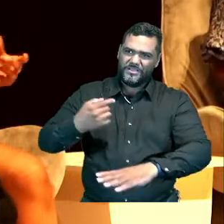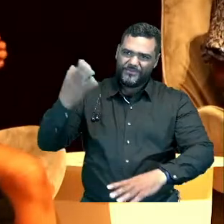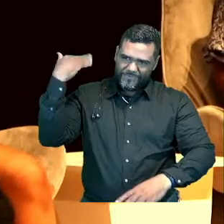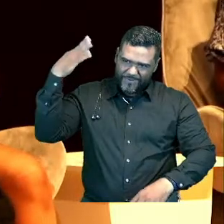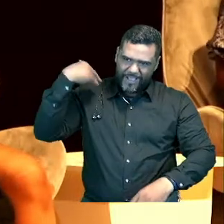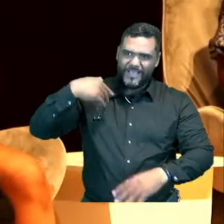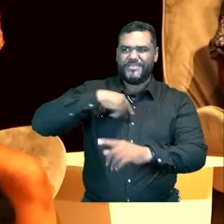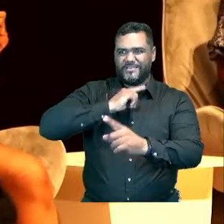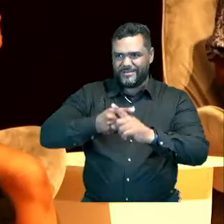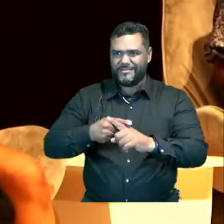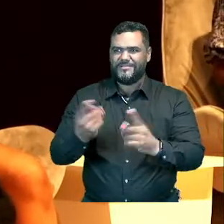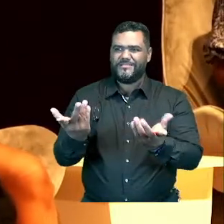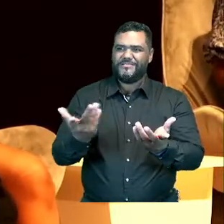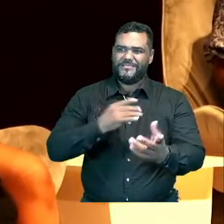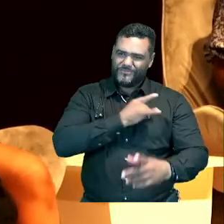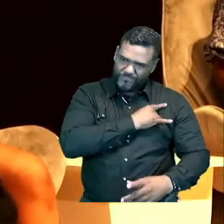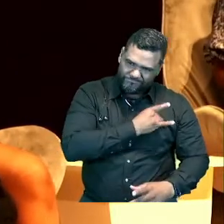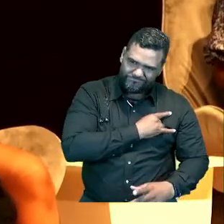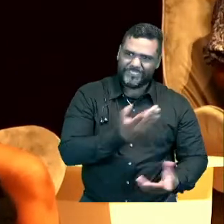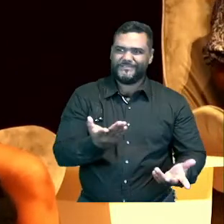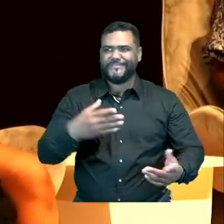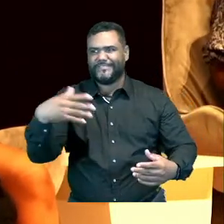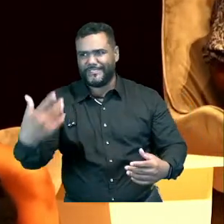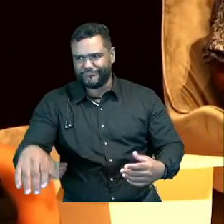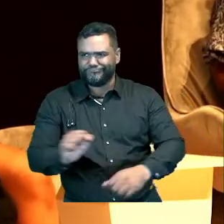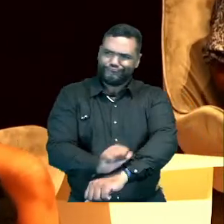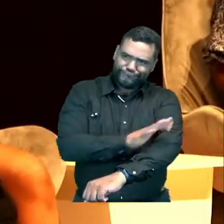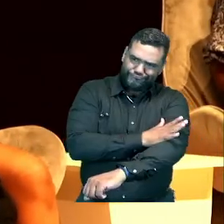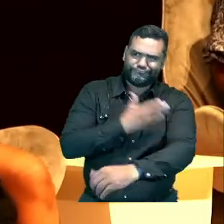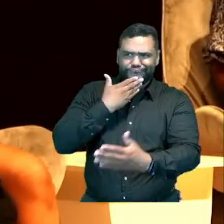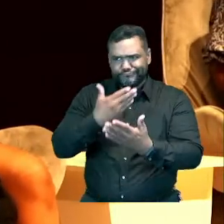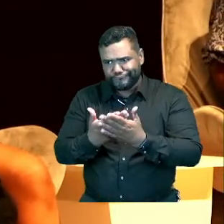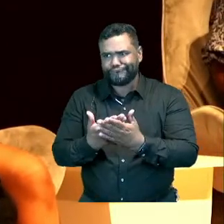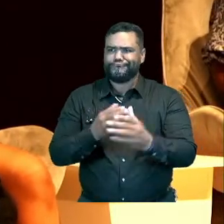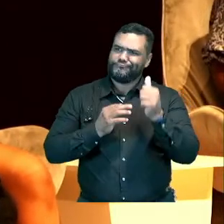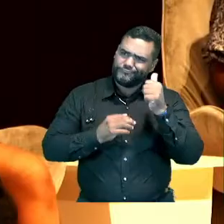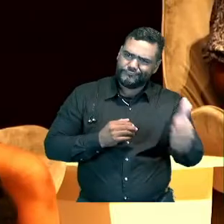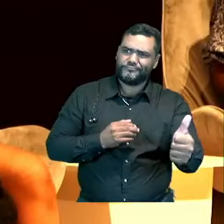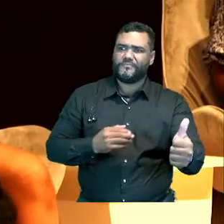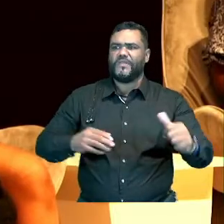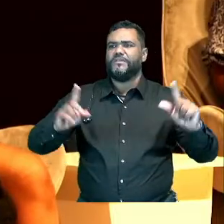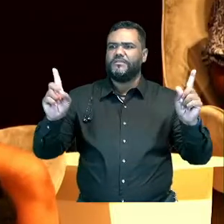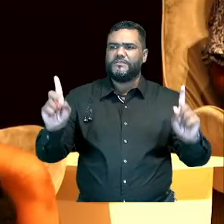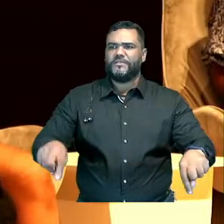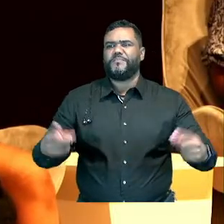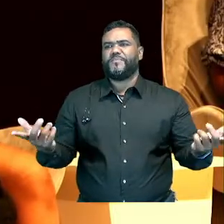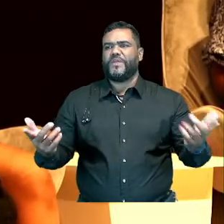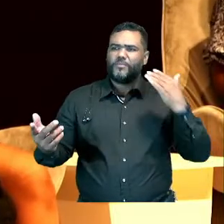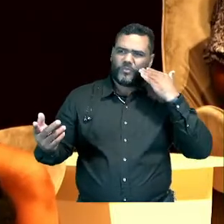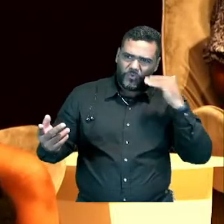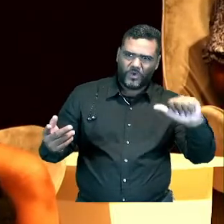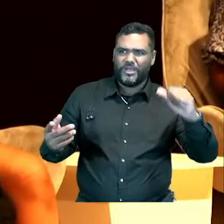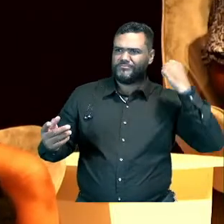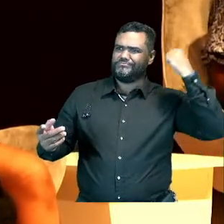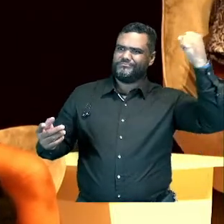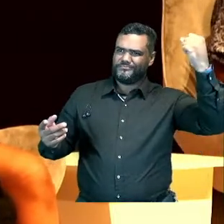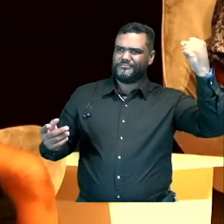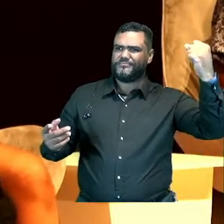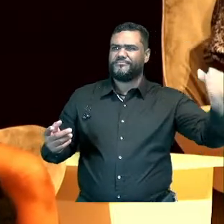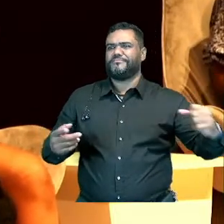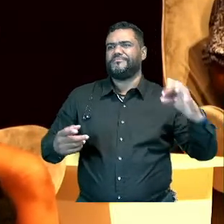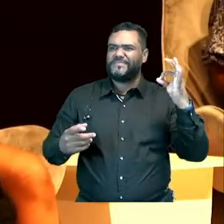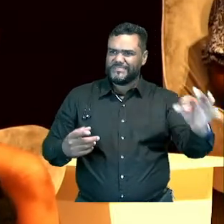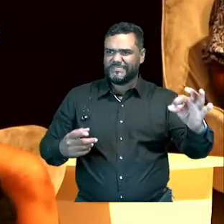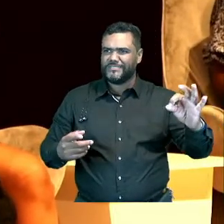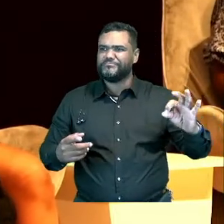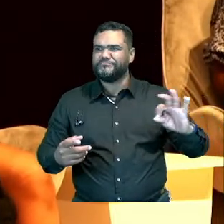exciting. I also come in this role as a feminist, as an Afro-descendant woman, as a mother,